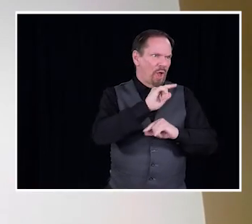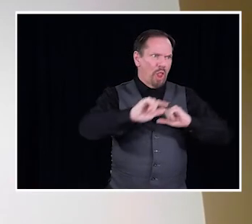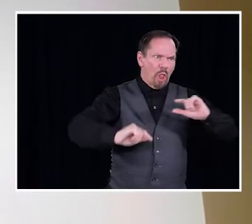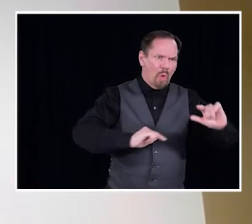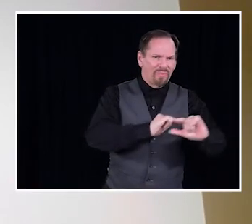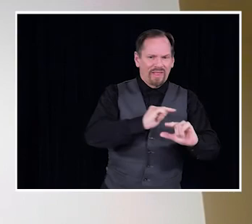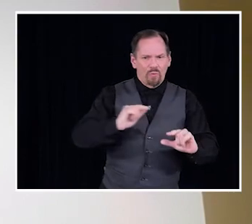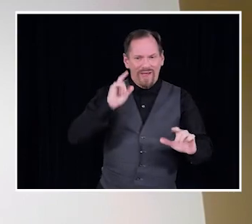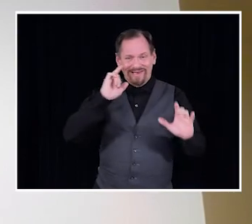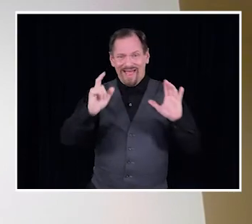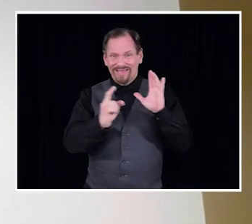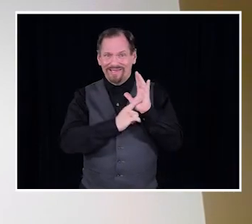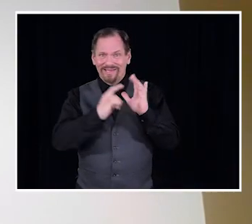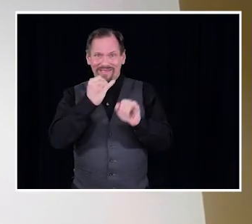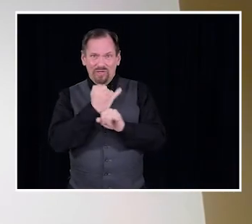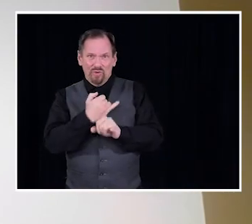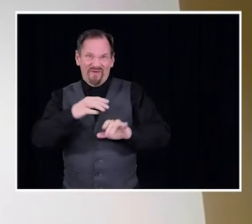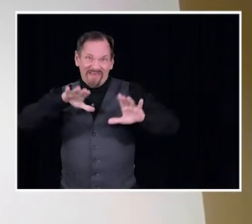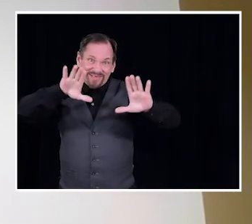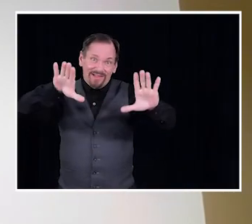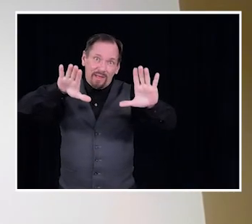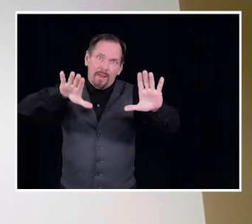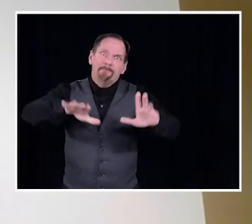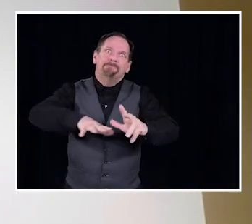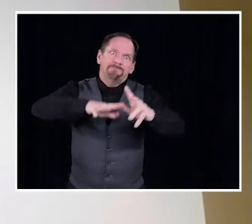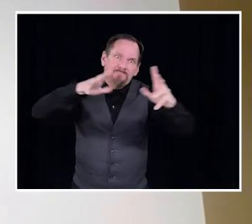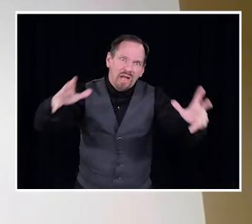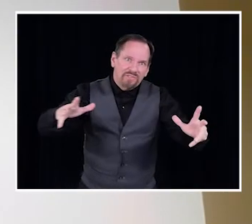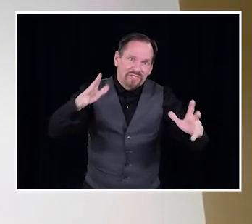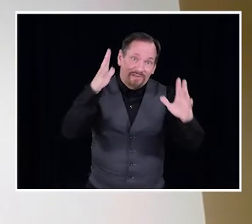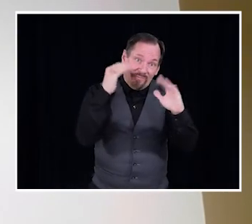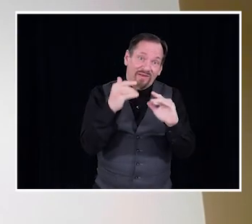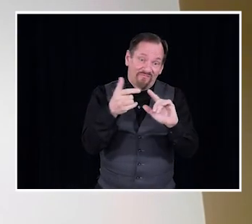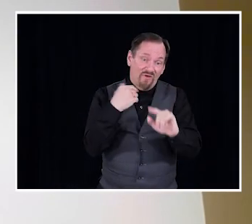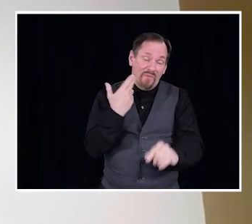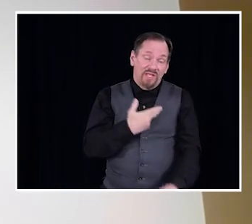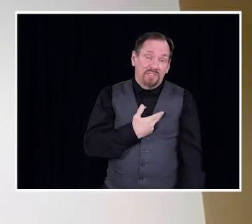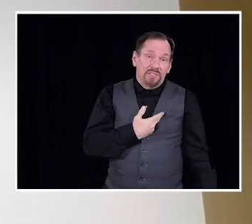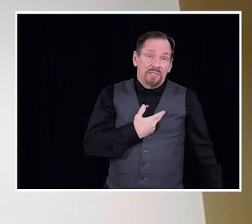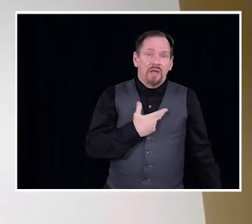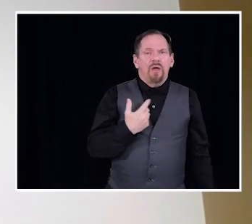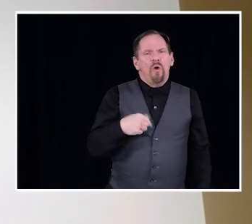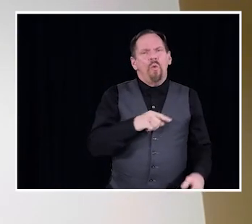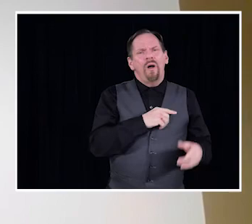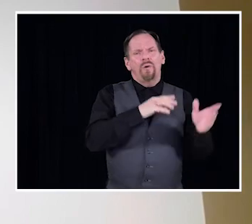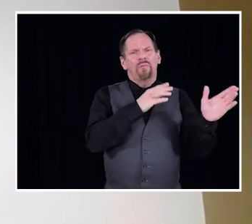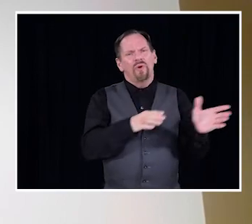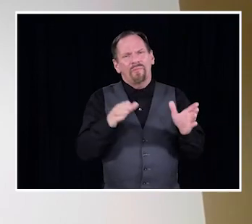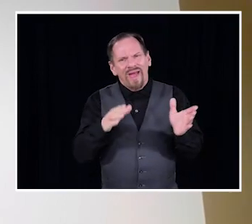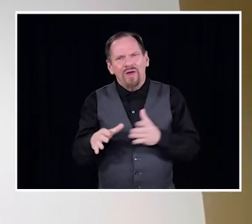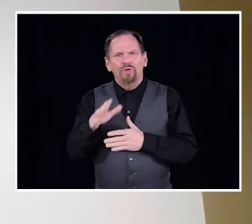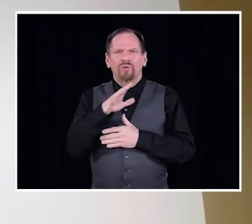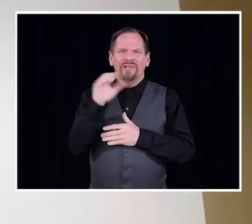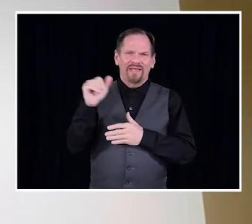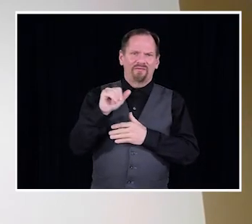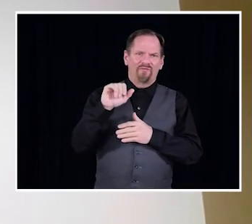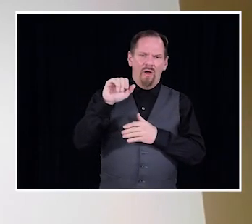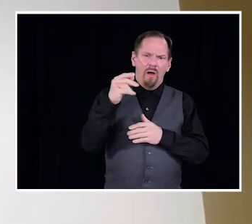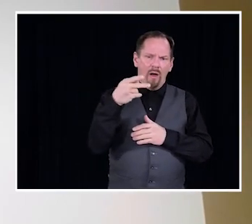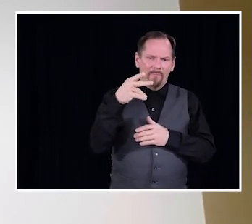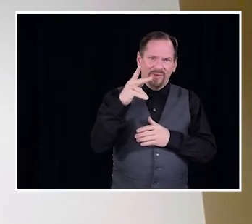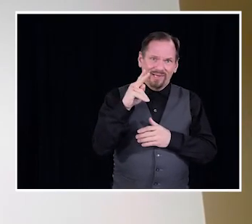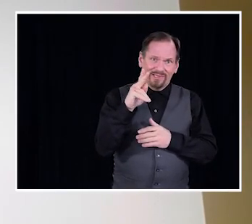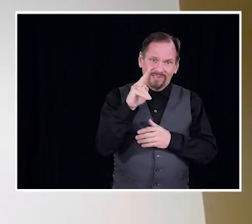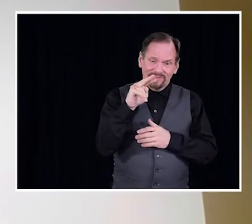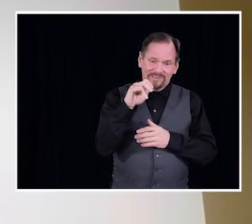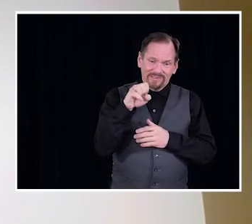recognized educational institute of excellence, much is expected of us. As we prepare to leave Hopkins, I want to remind